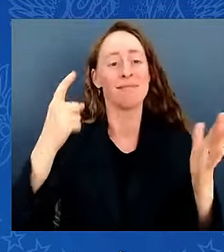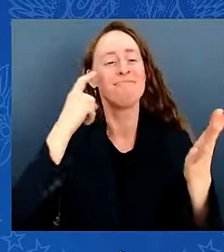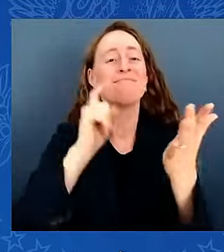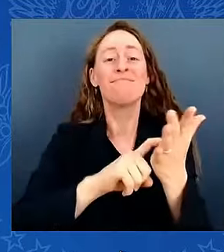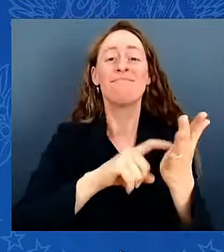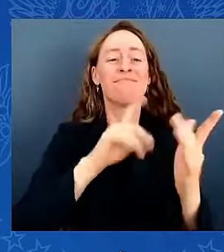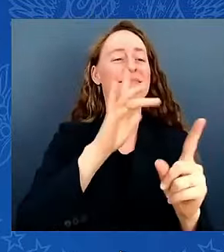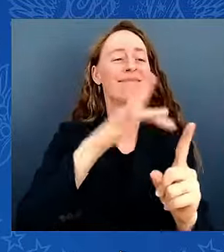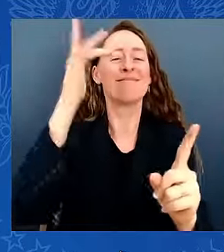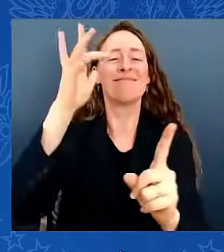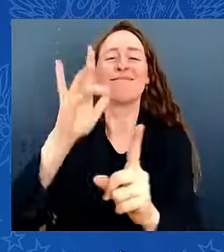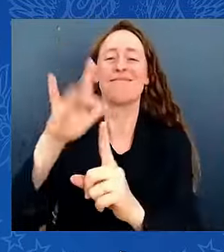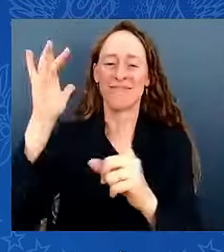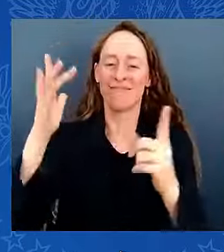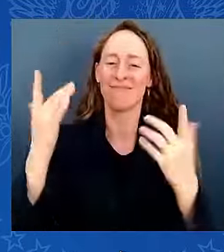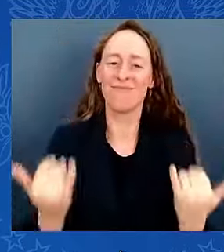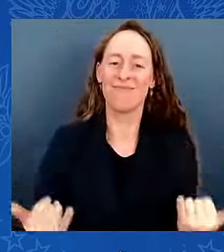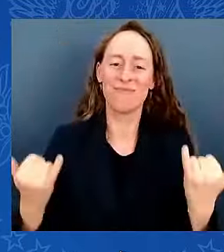Give it up.